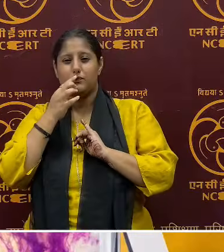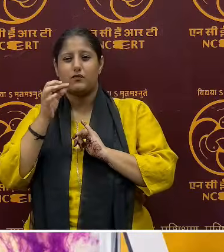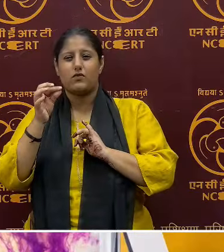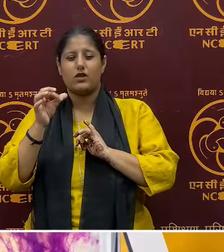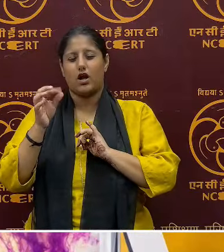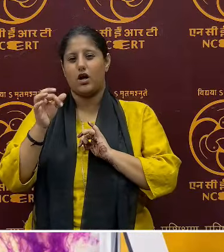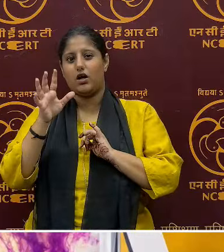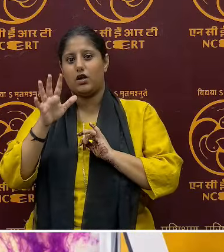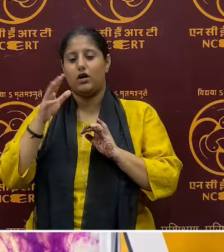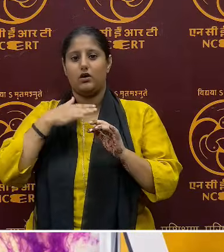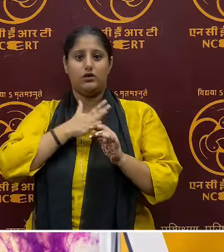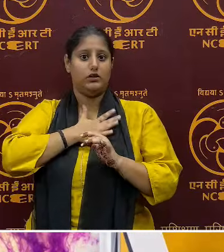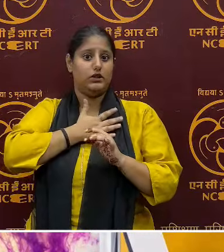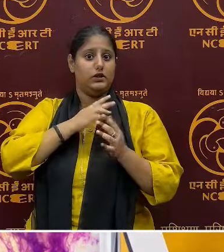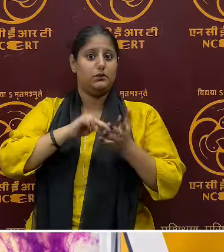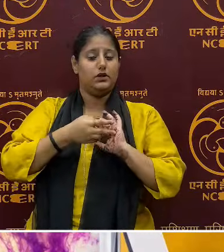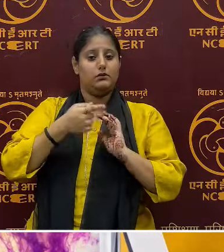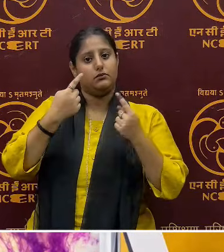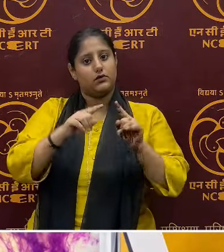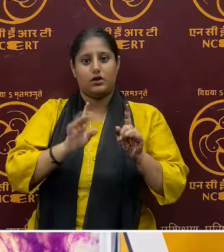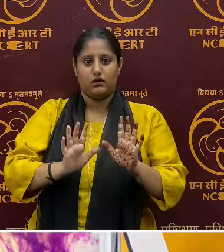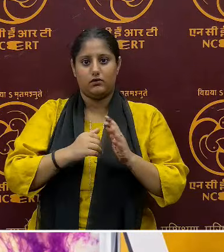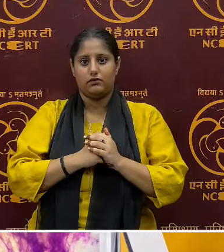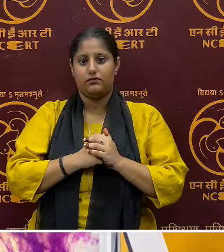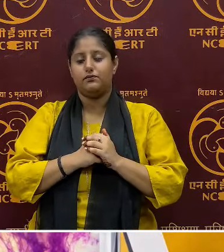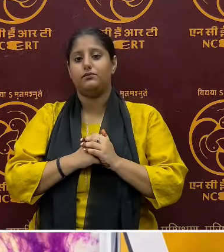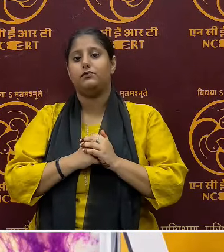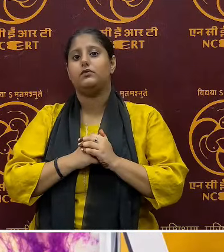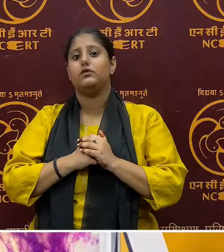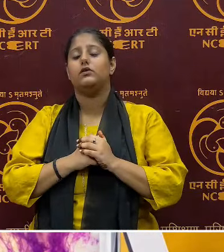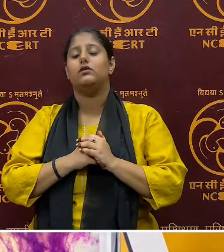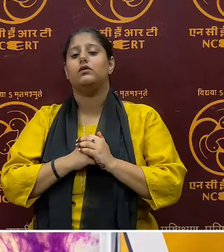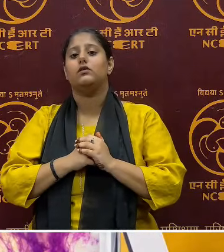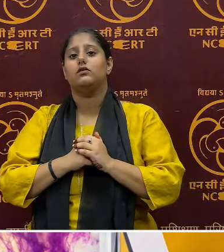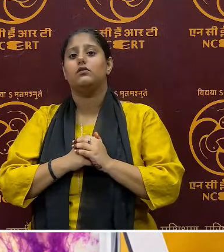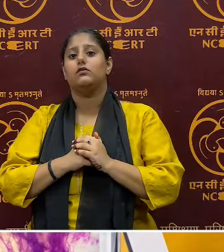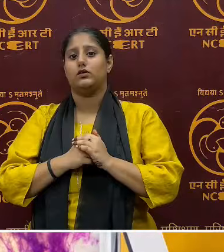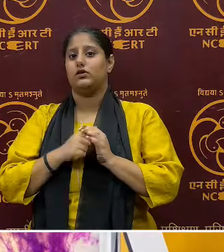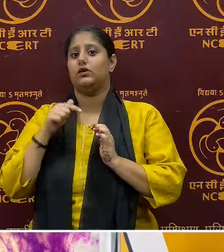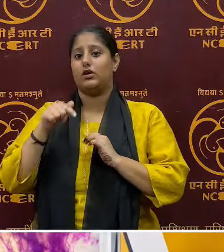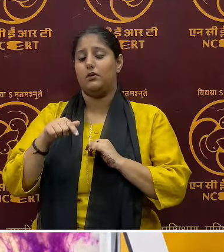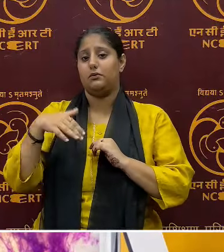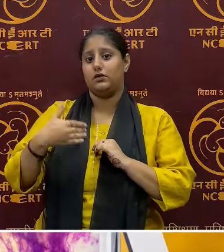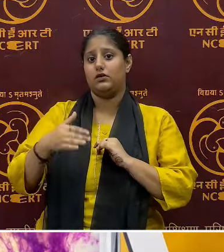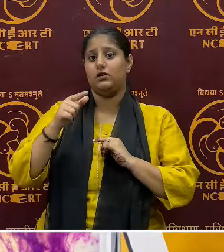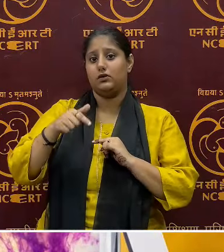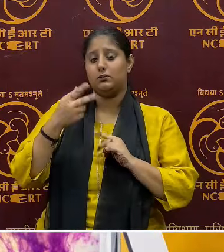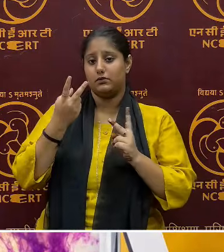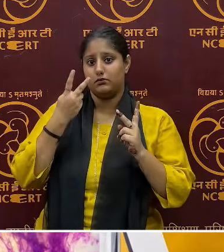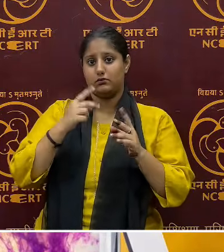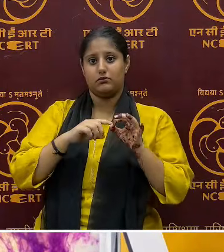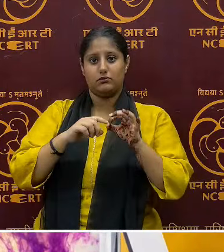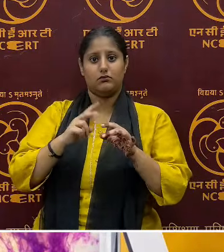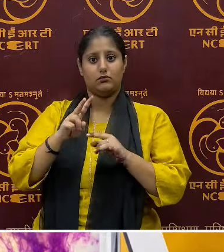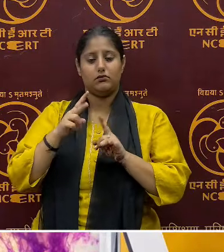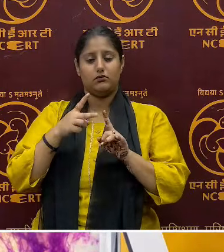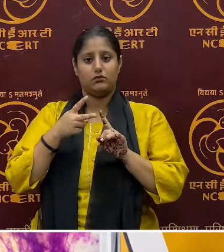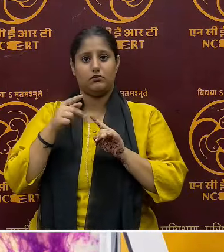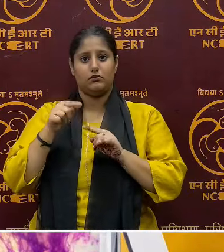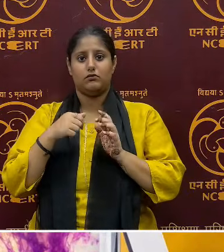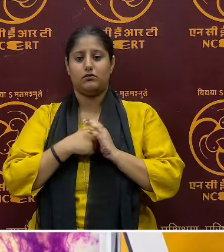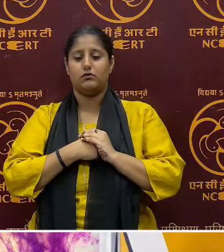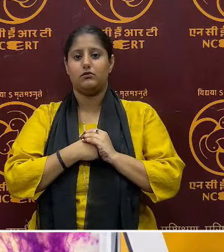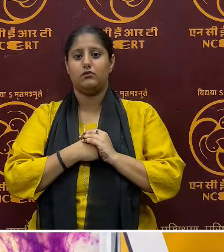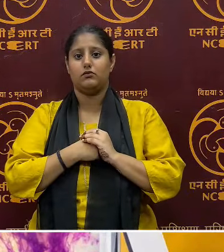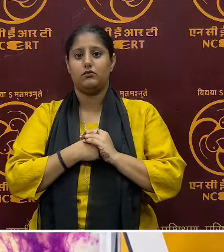color represents that it is correct. Now the more non-metallic character of an element represents, more non-metallic